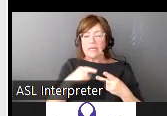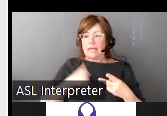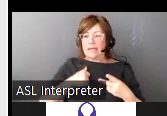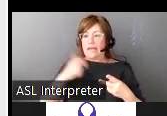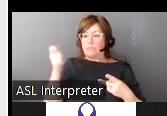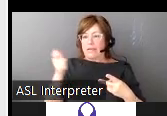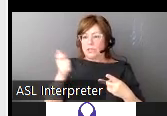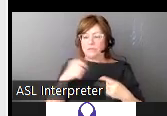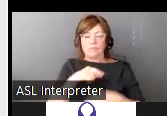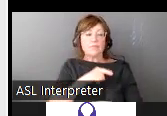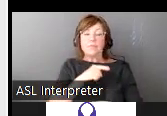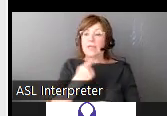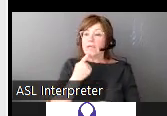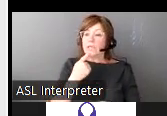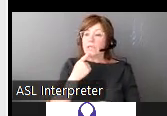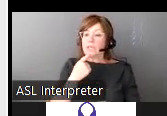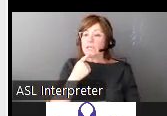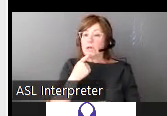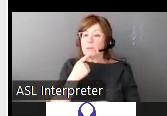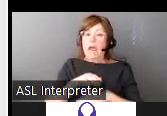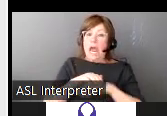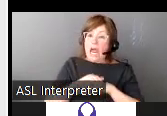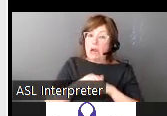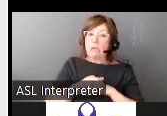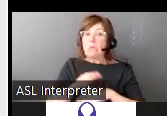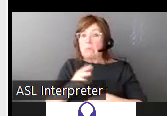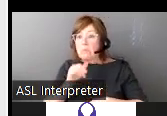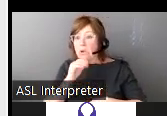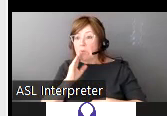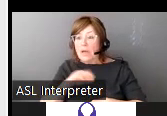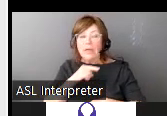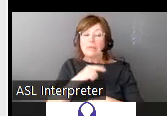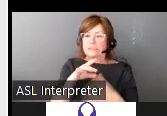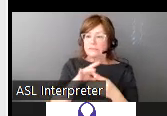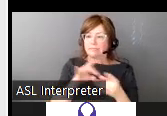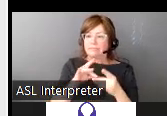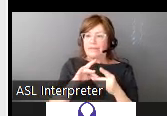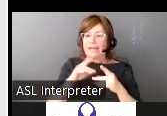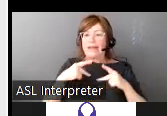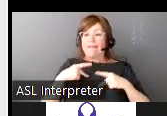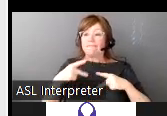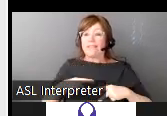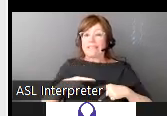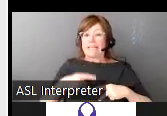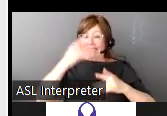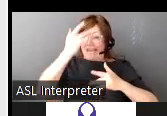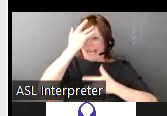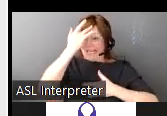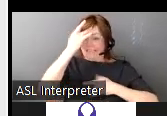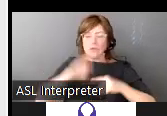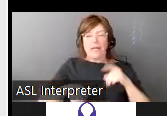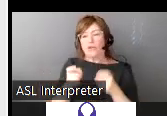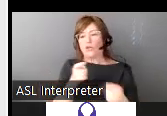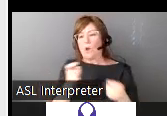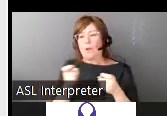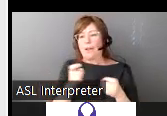She reported being somewhat proficient in English. However, like she mentioned, physical illnesses are something beyond her control,